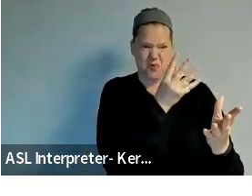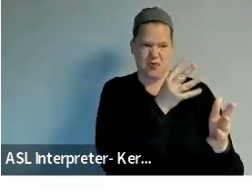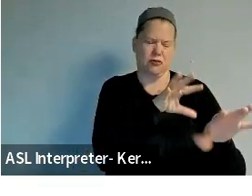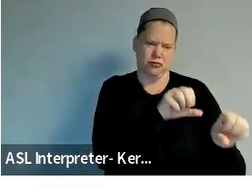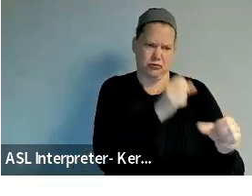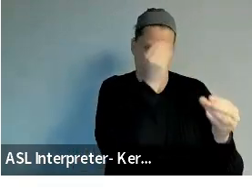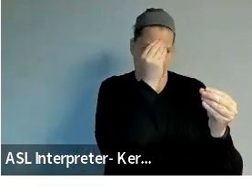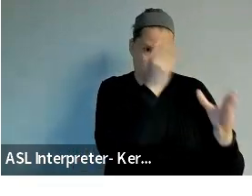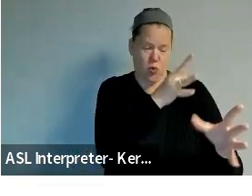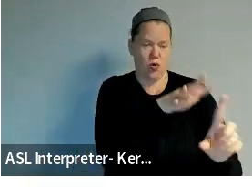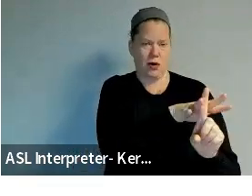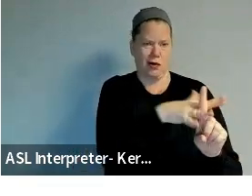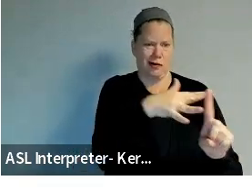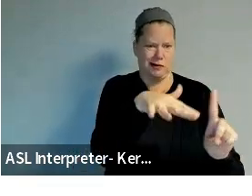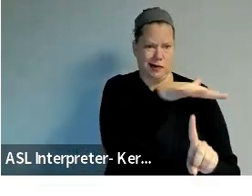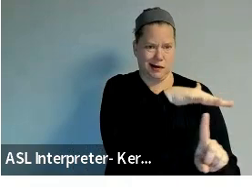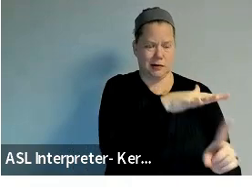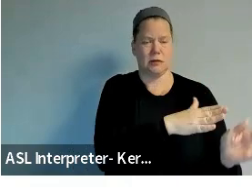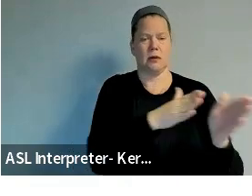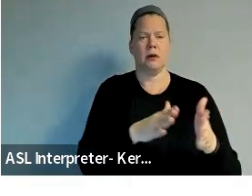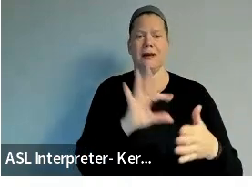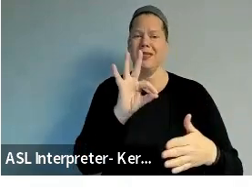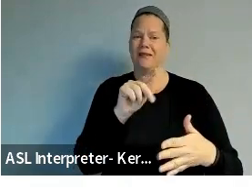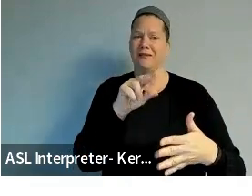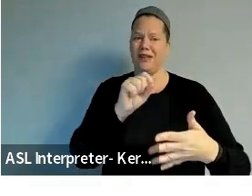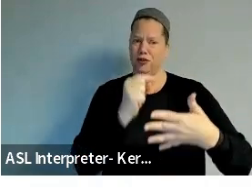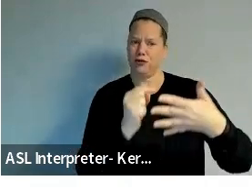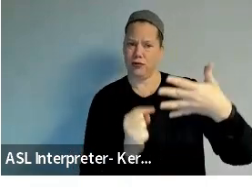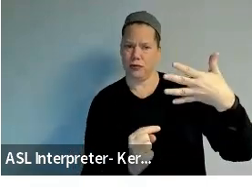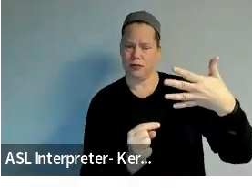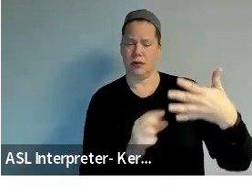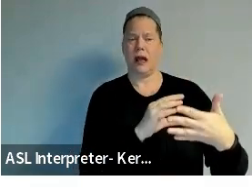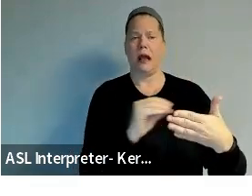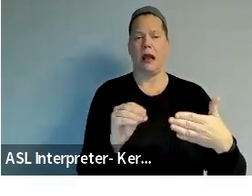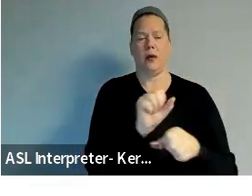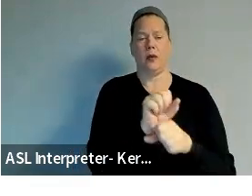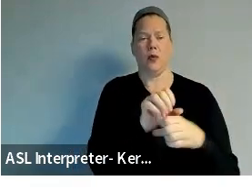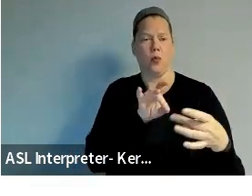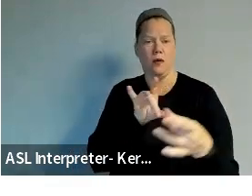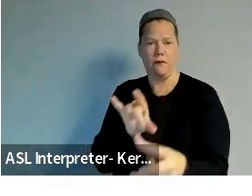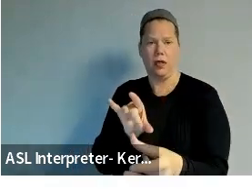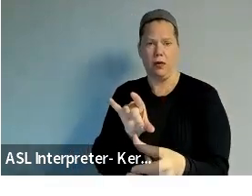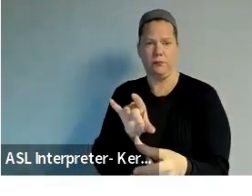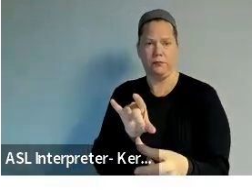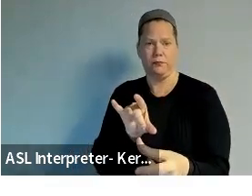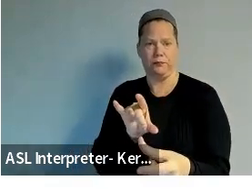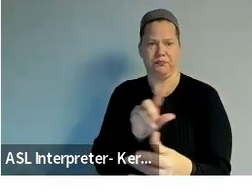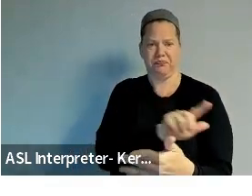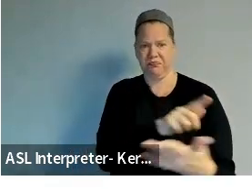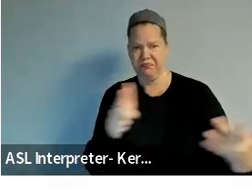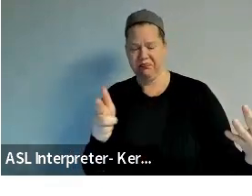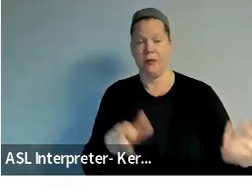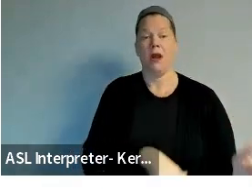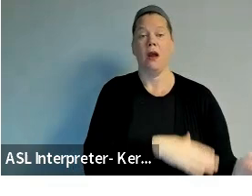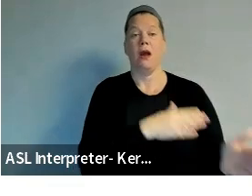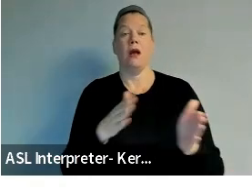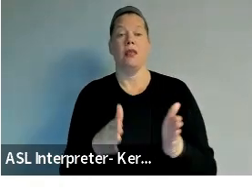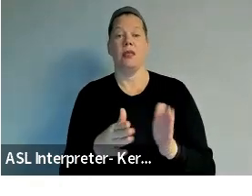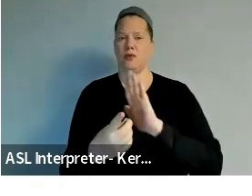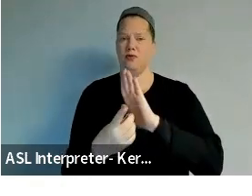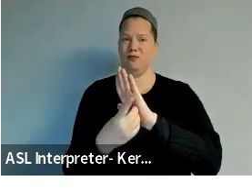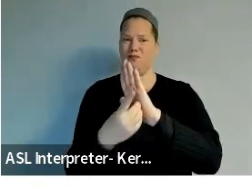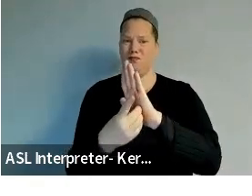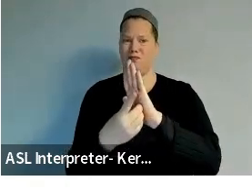restraint reporting features and the restraint reporting workflow. We will then demonstrate the workflow